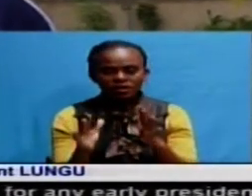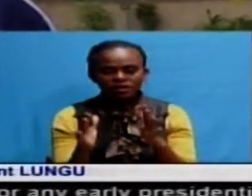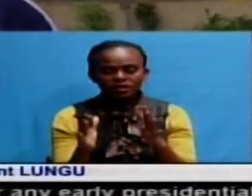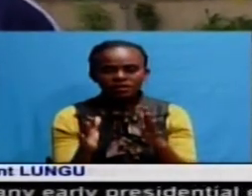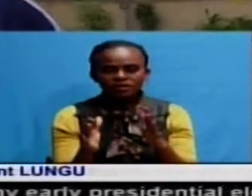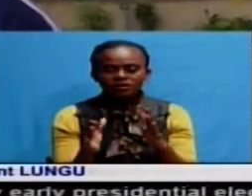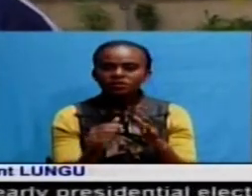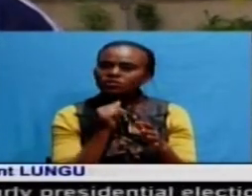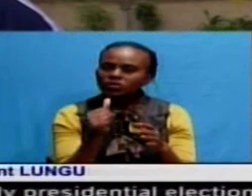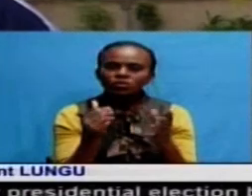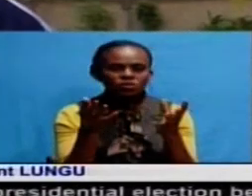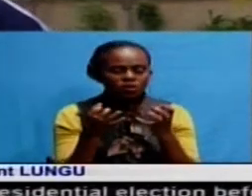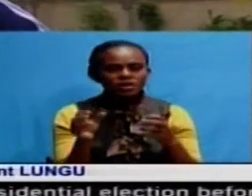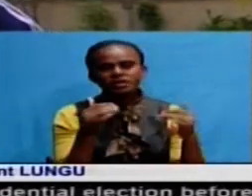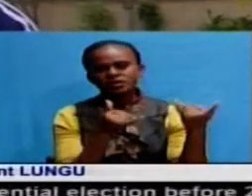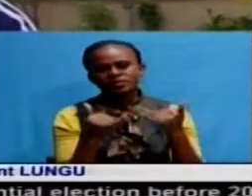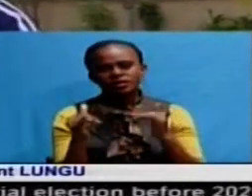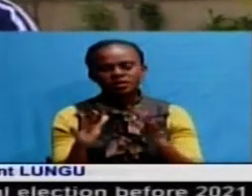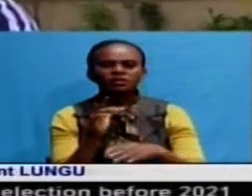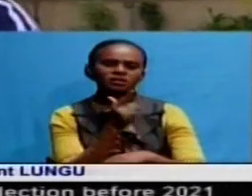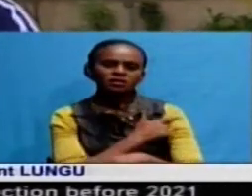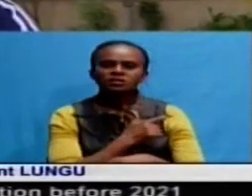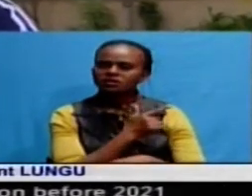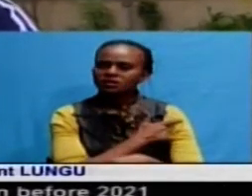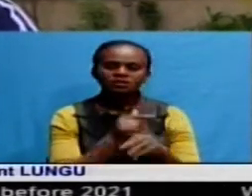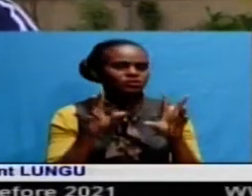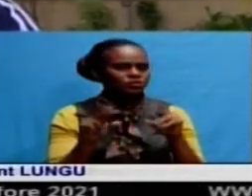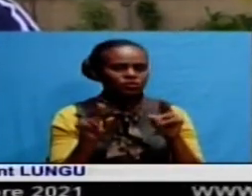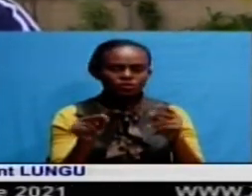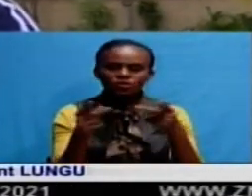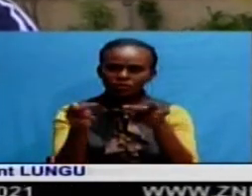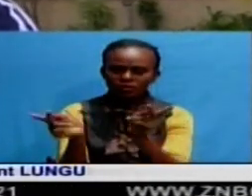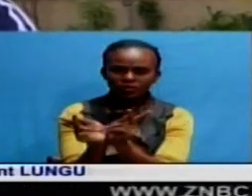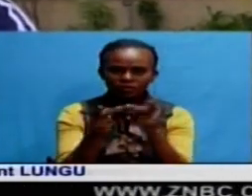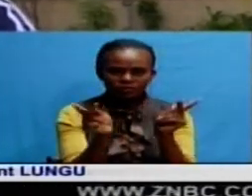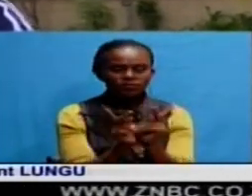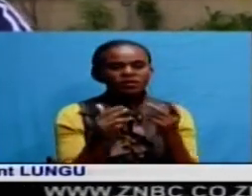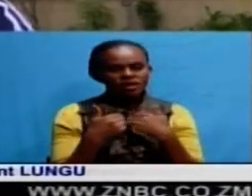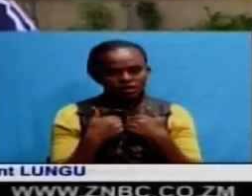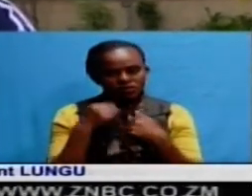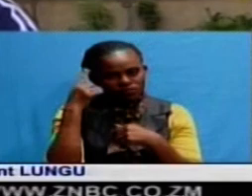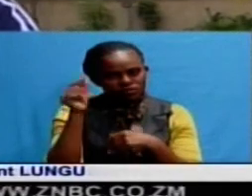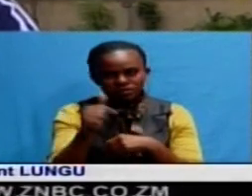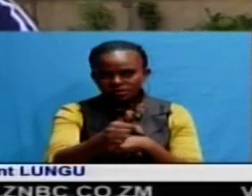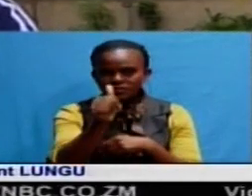to be complacent and thinking that the position he's holding is for himself.